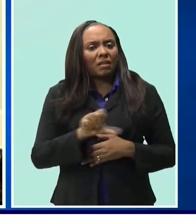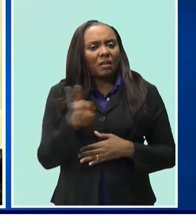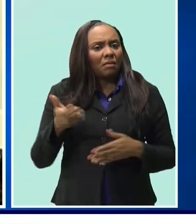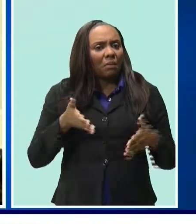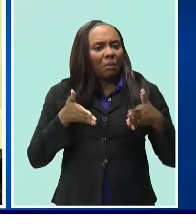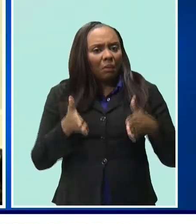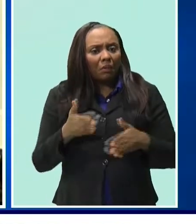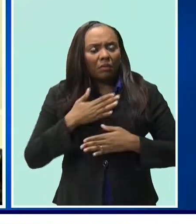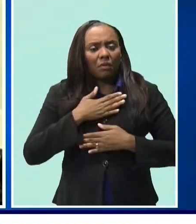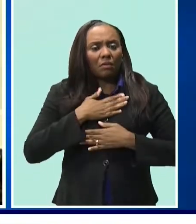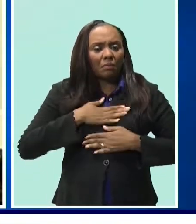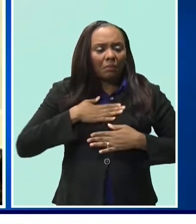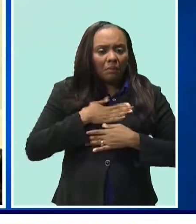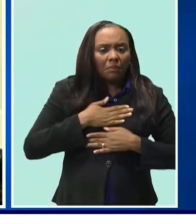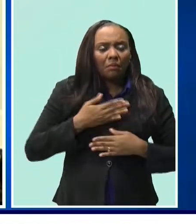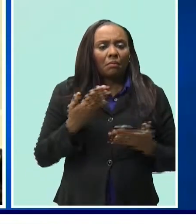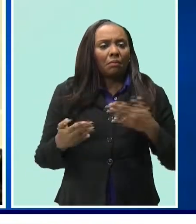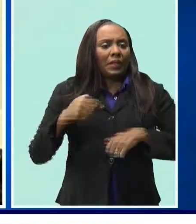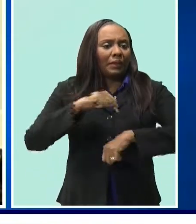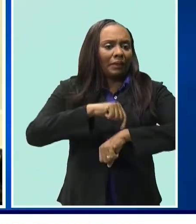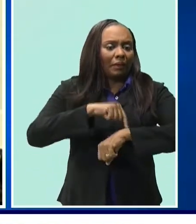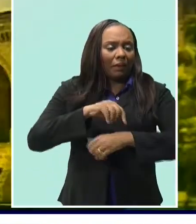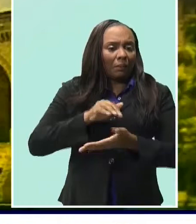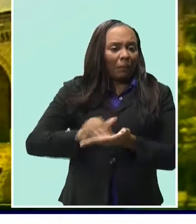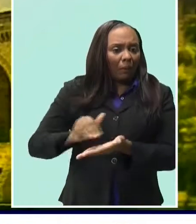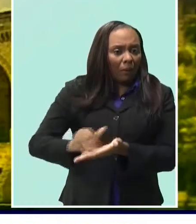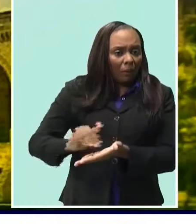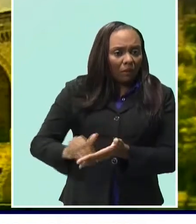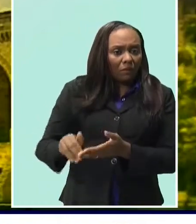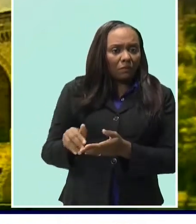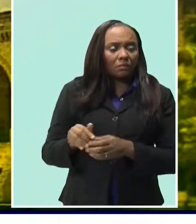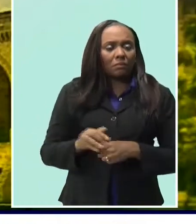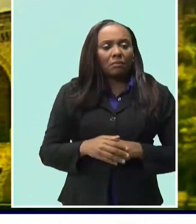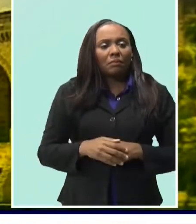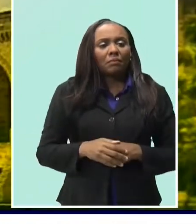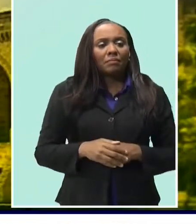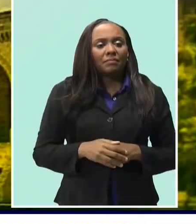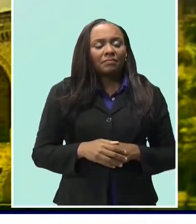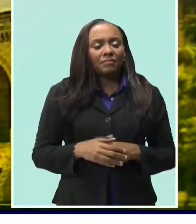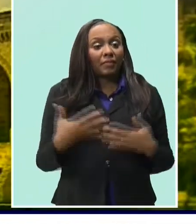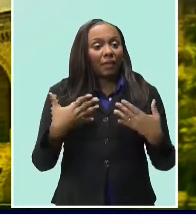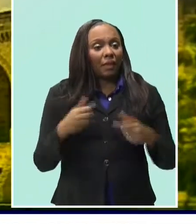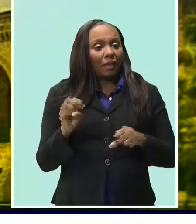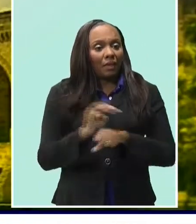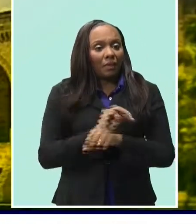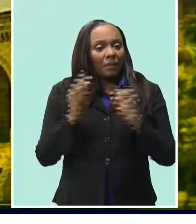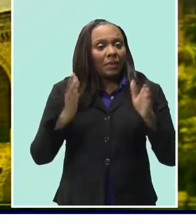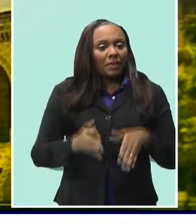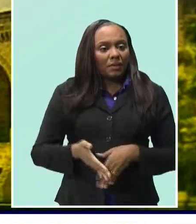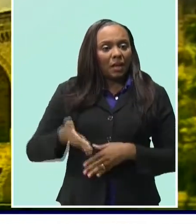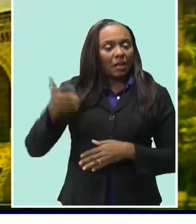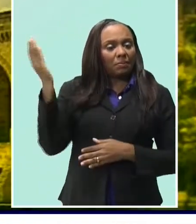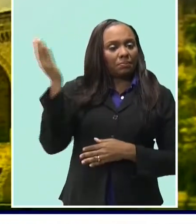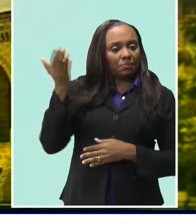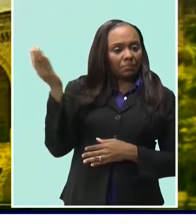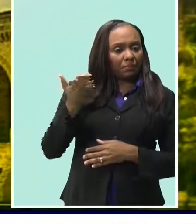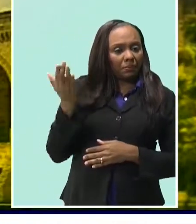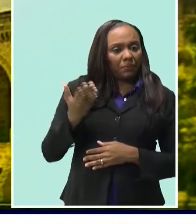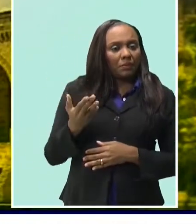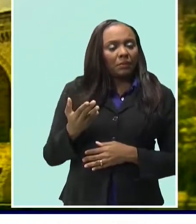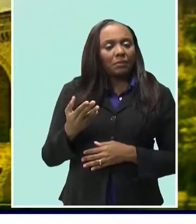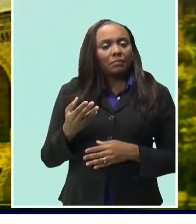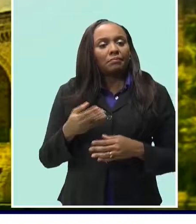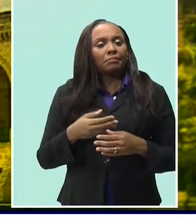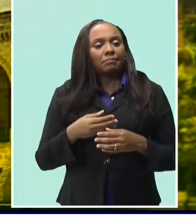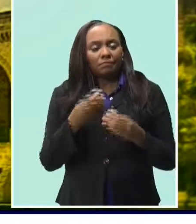maybe a period of time off from work. And in his contribution, Health Minister Lieutenant Colonel Jeffrey Bostic